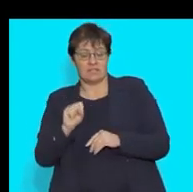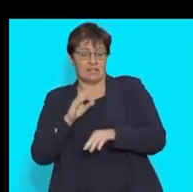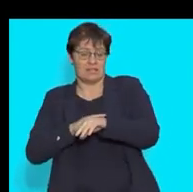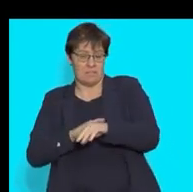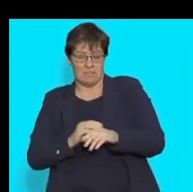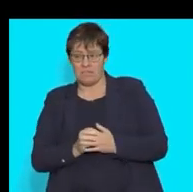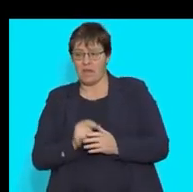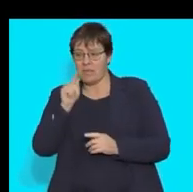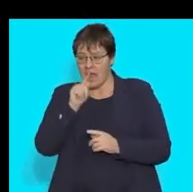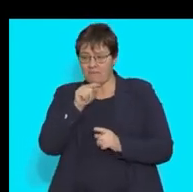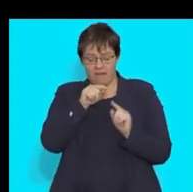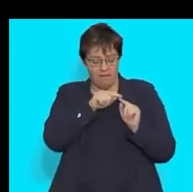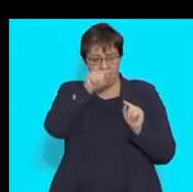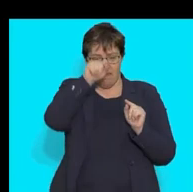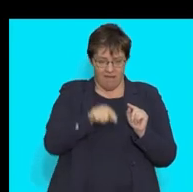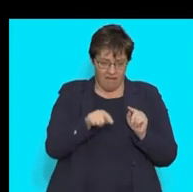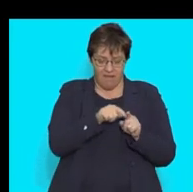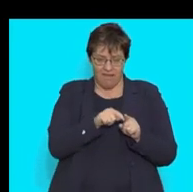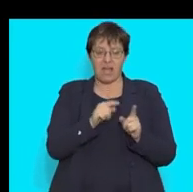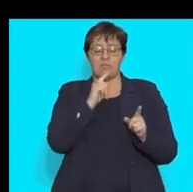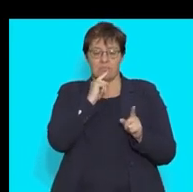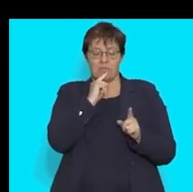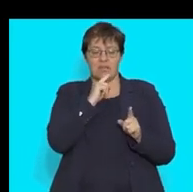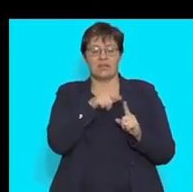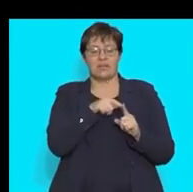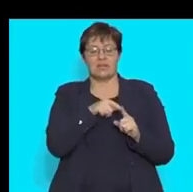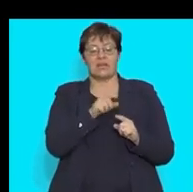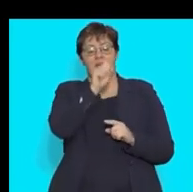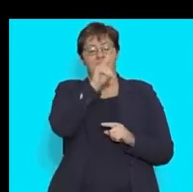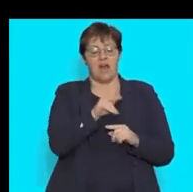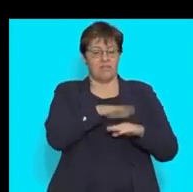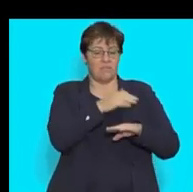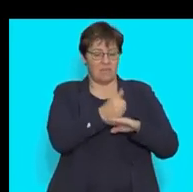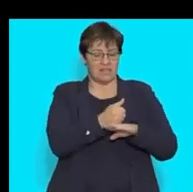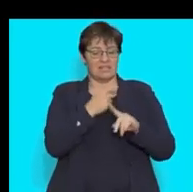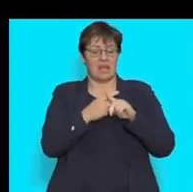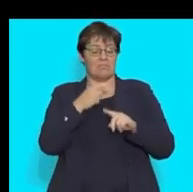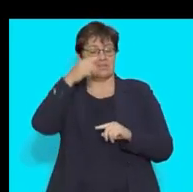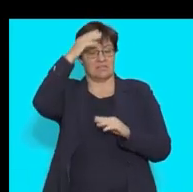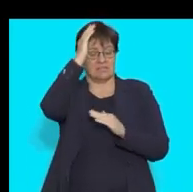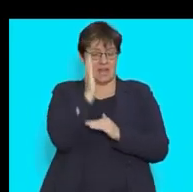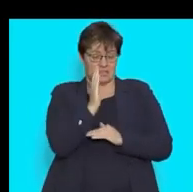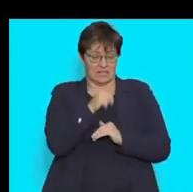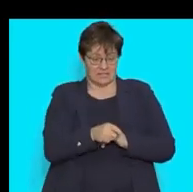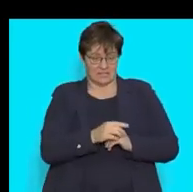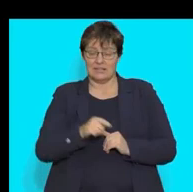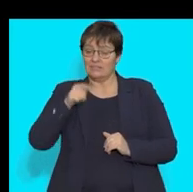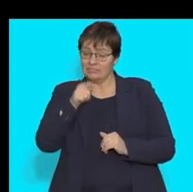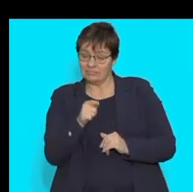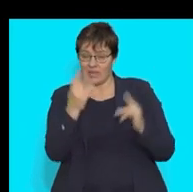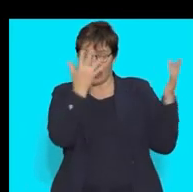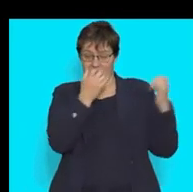area is a triangle, and we would use the formula for the triangle as half base times height, and